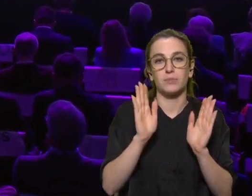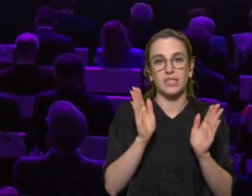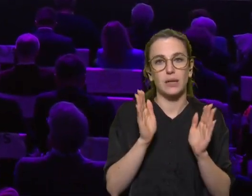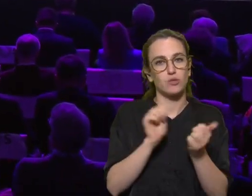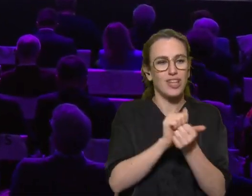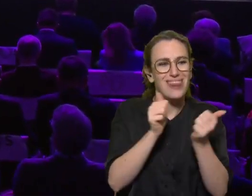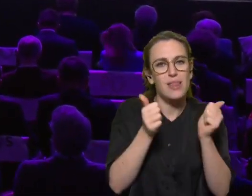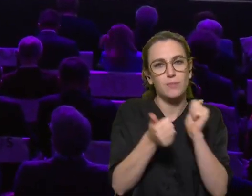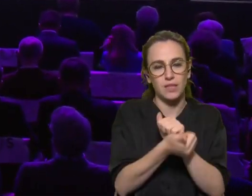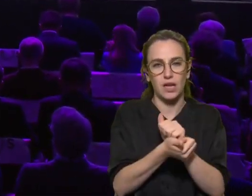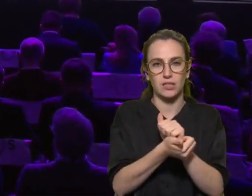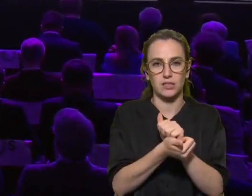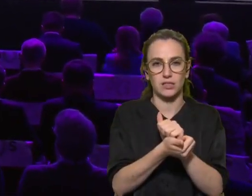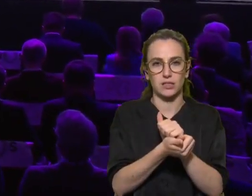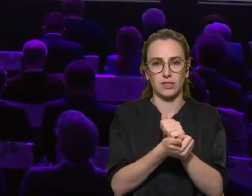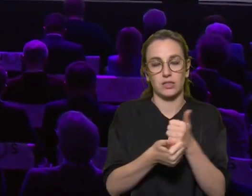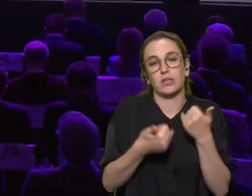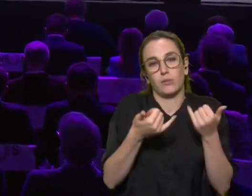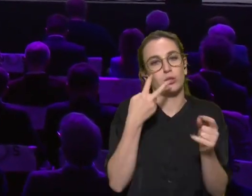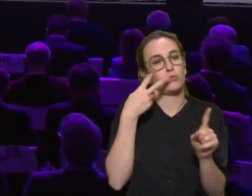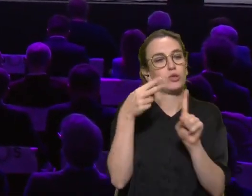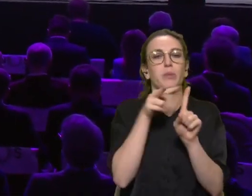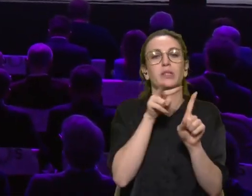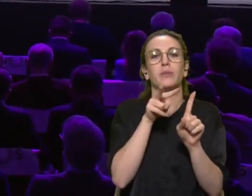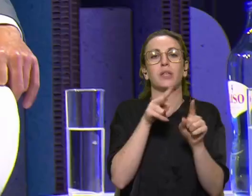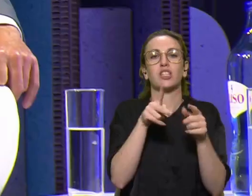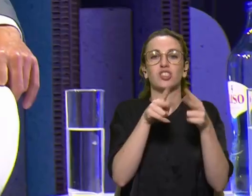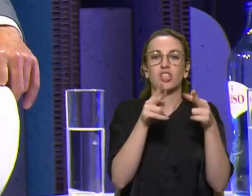And so they have to come into the legal framework.